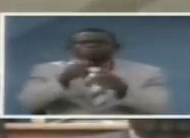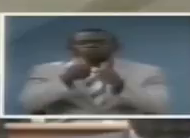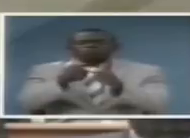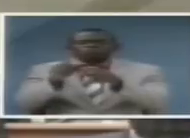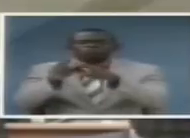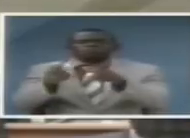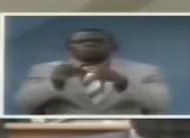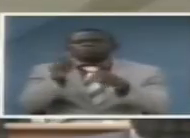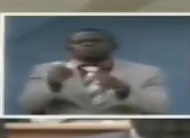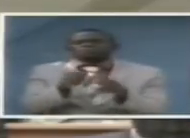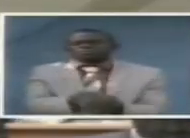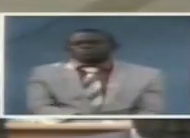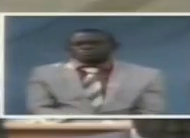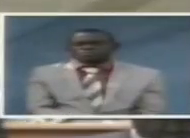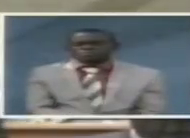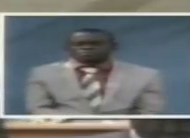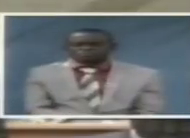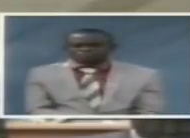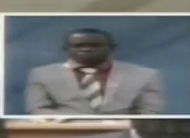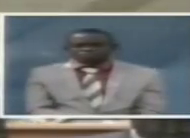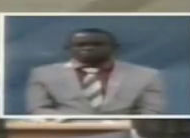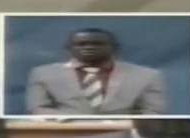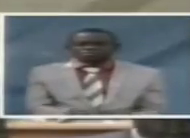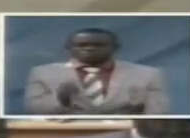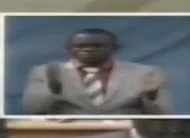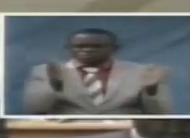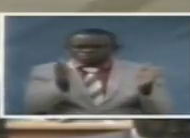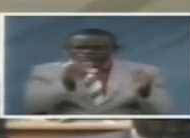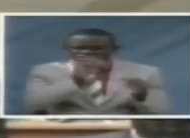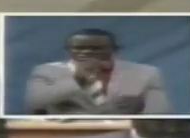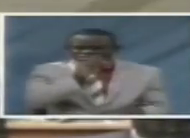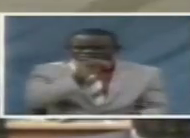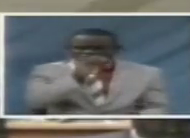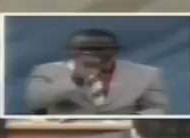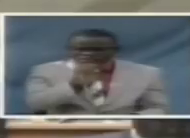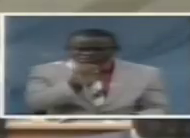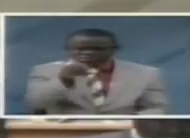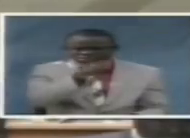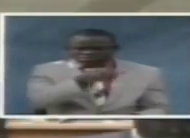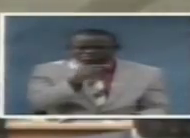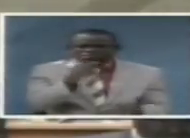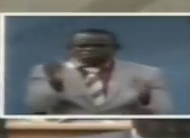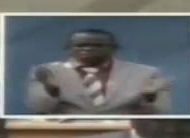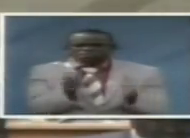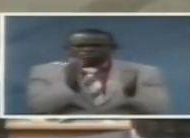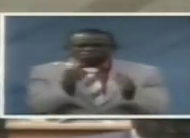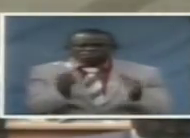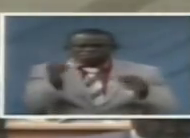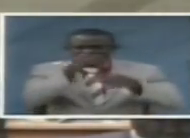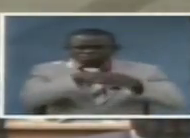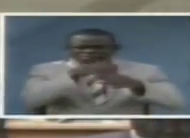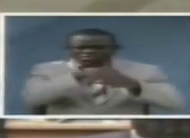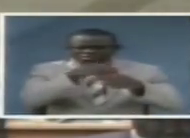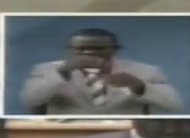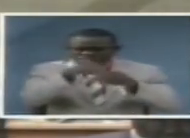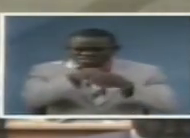promote small and medium private sector investment in renewable energy, government will implement